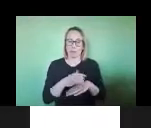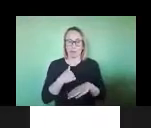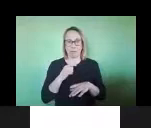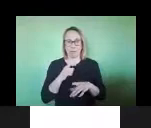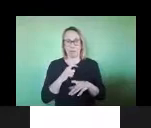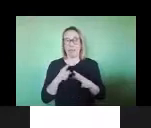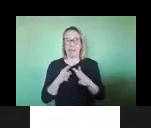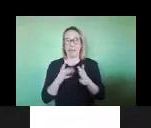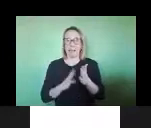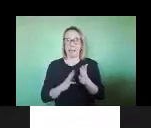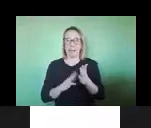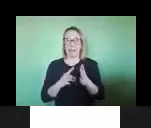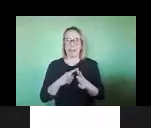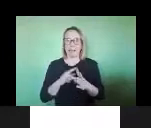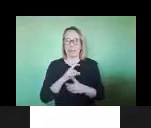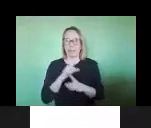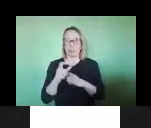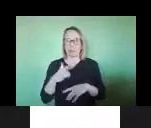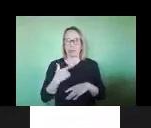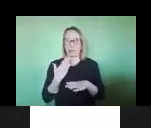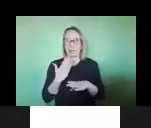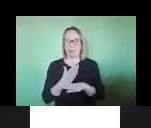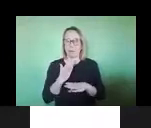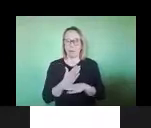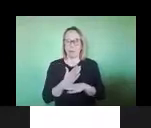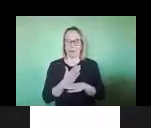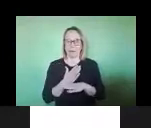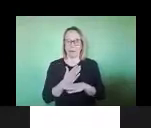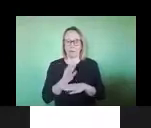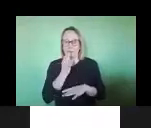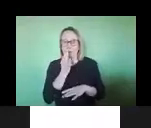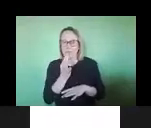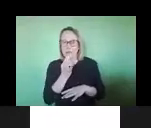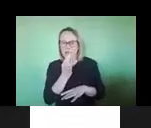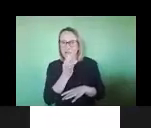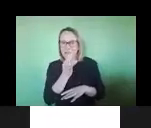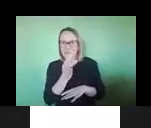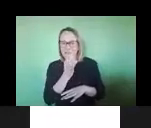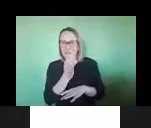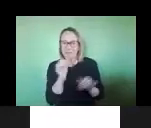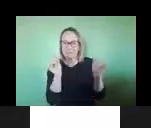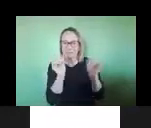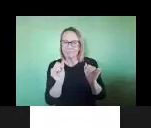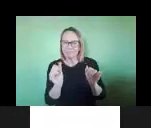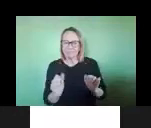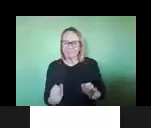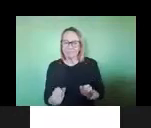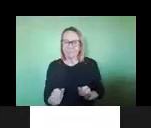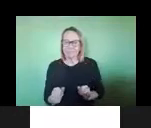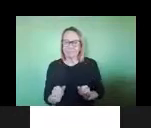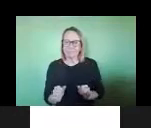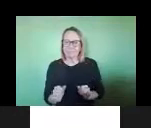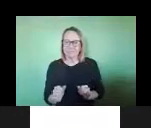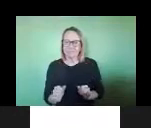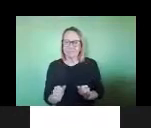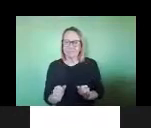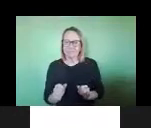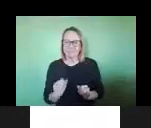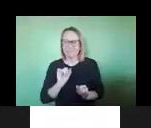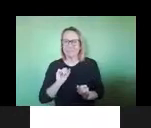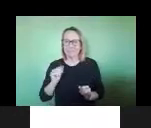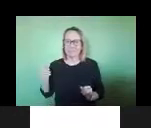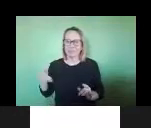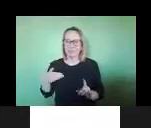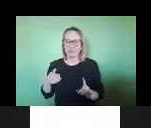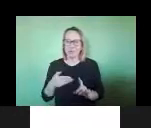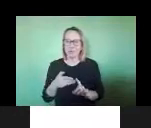Emma. And I'm just going to ask her a few short questions about our learning and our journey so far